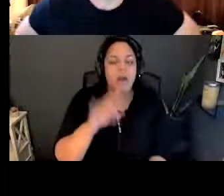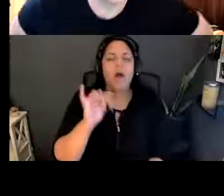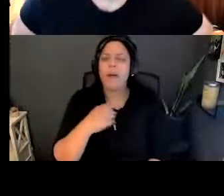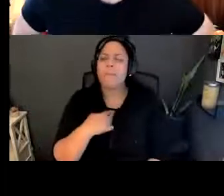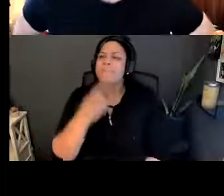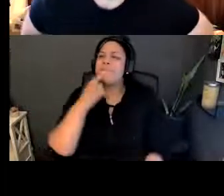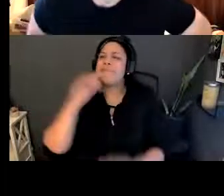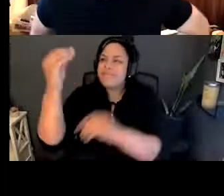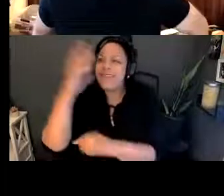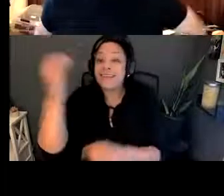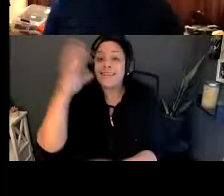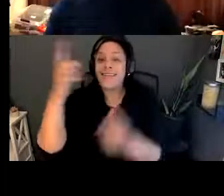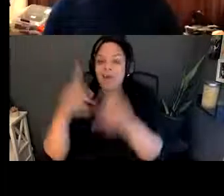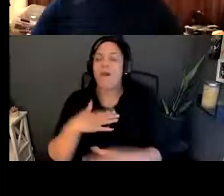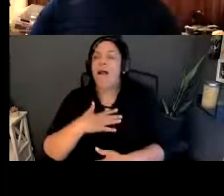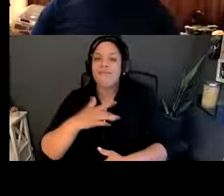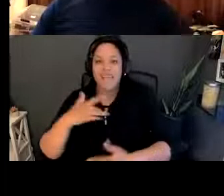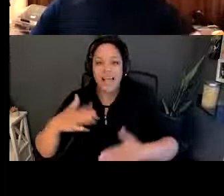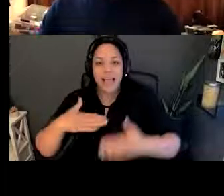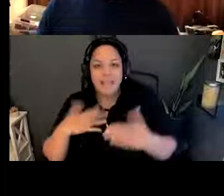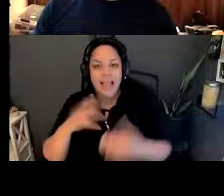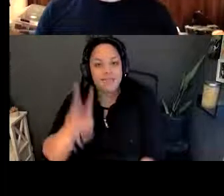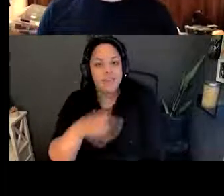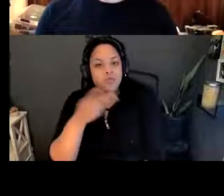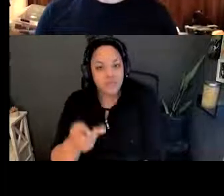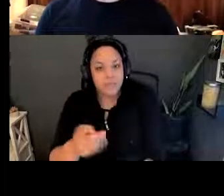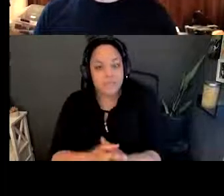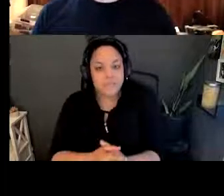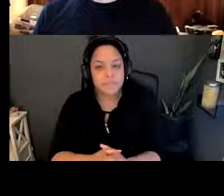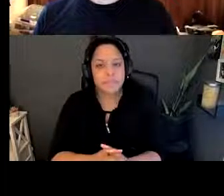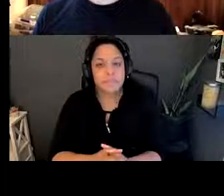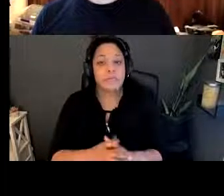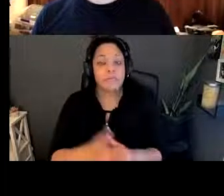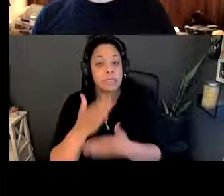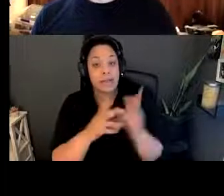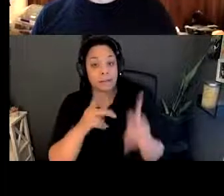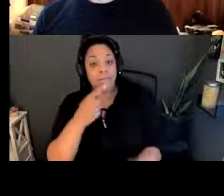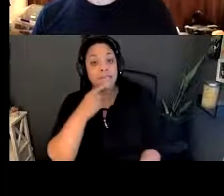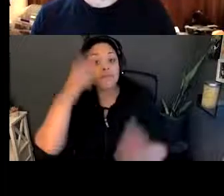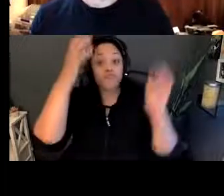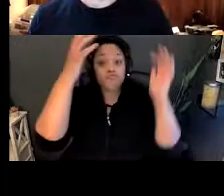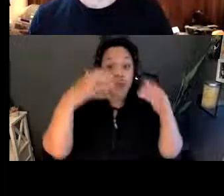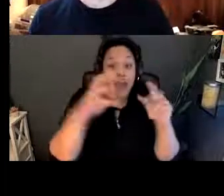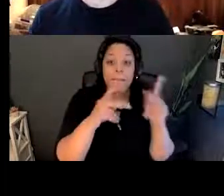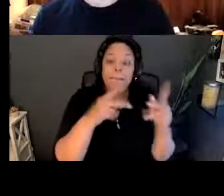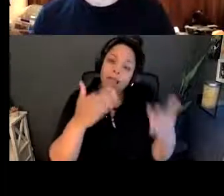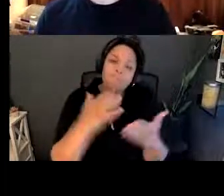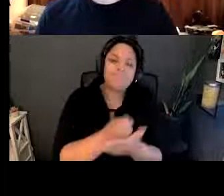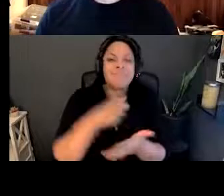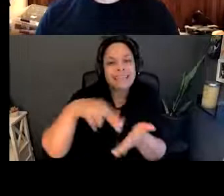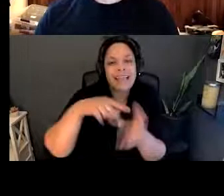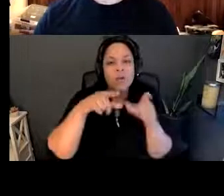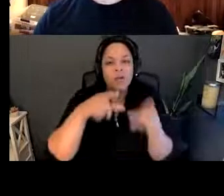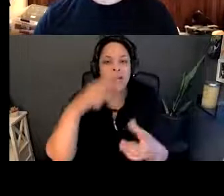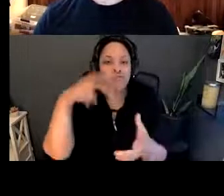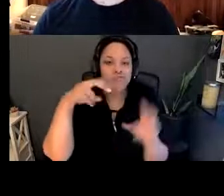vice versa. Of course, somebody could argue, well, sometimes it's about helping them learn how to dance in the rain. And I wouldn't dispute that either, right? Like